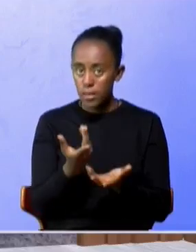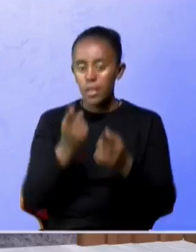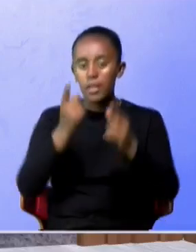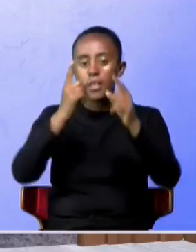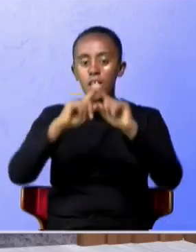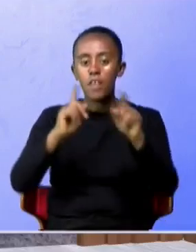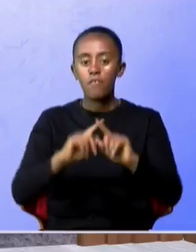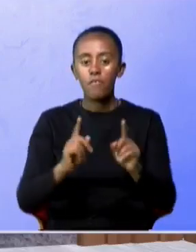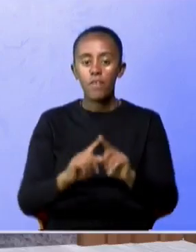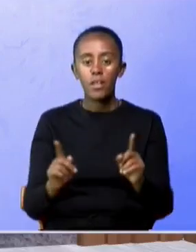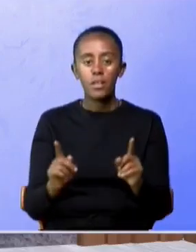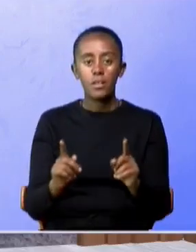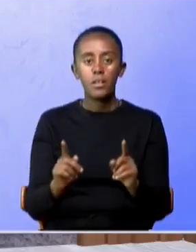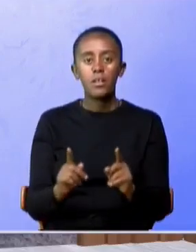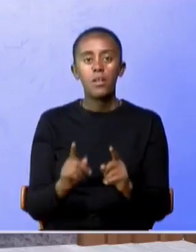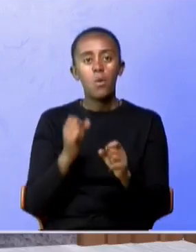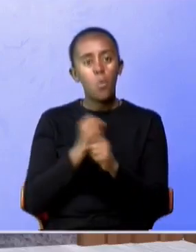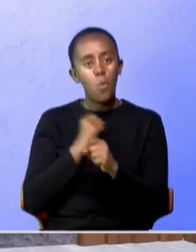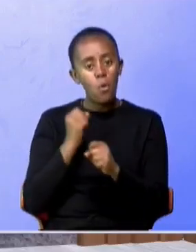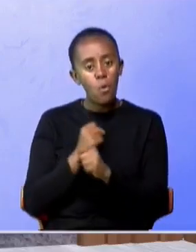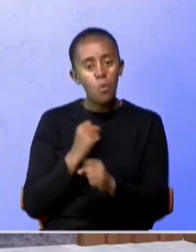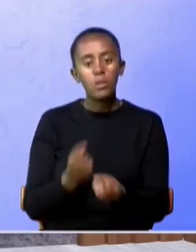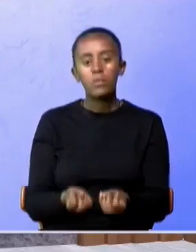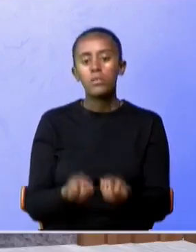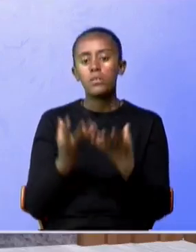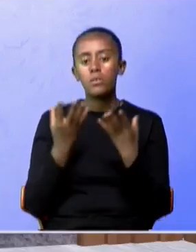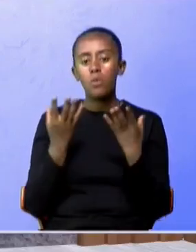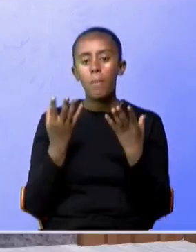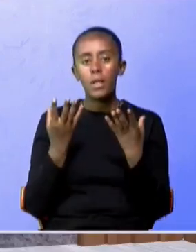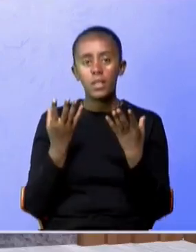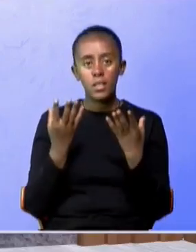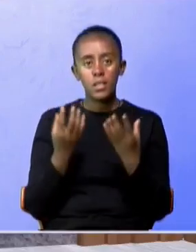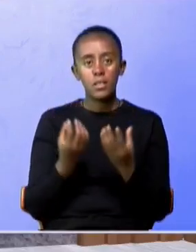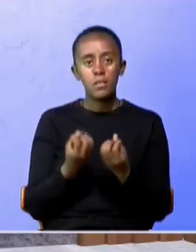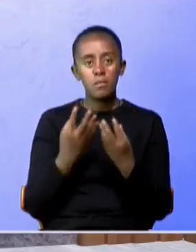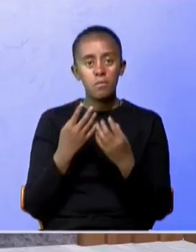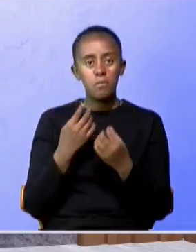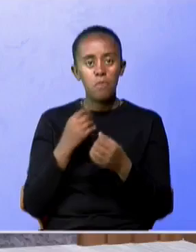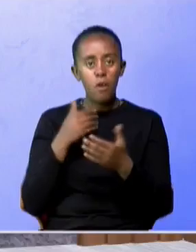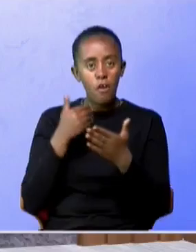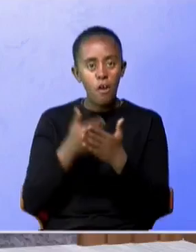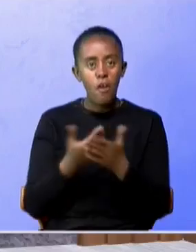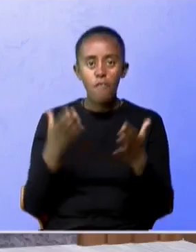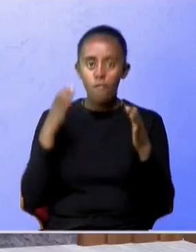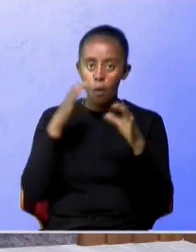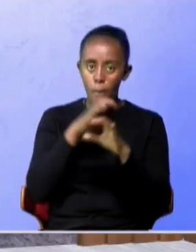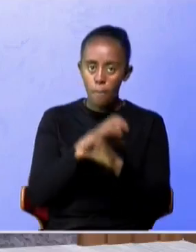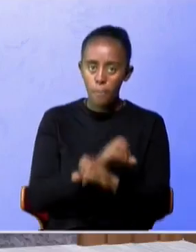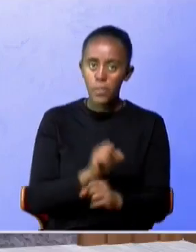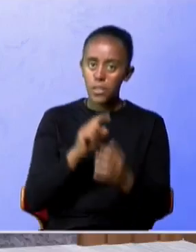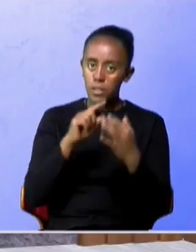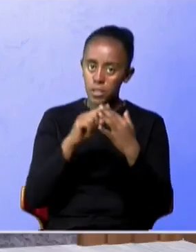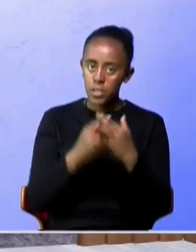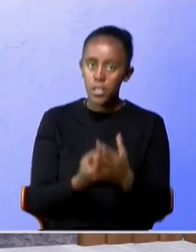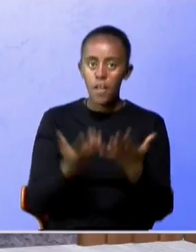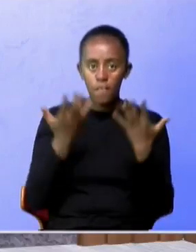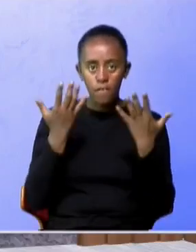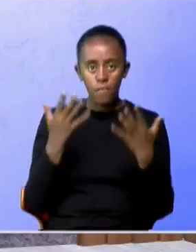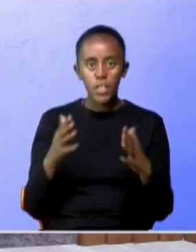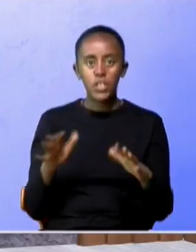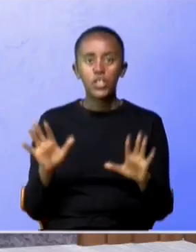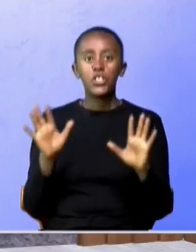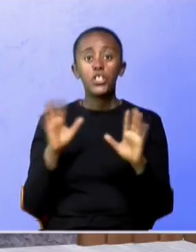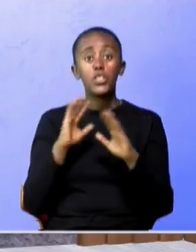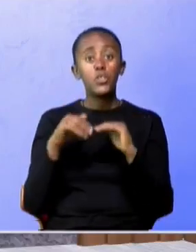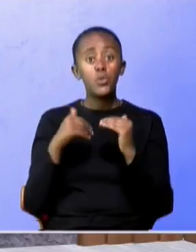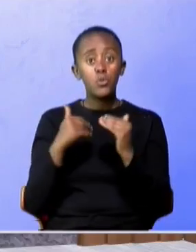different kinds, work. We have so many, arrive, complete, start, finish. So